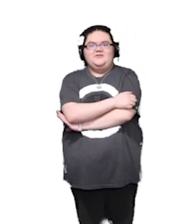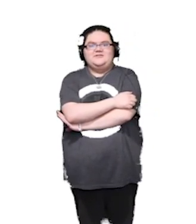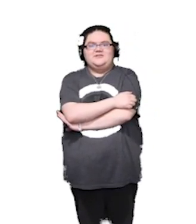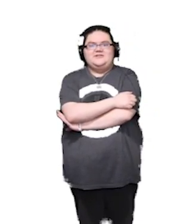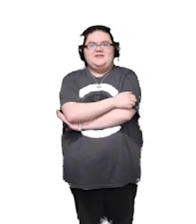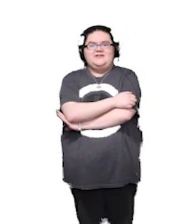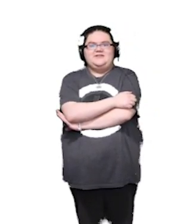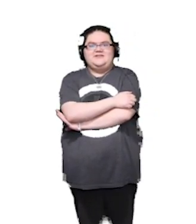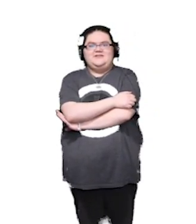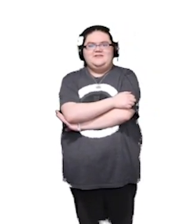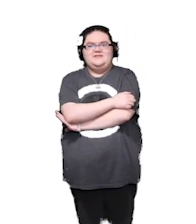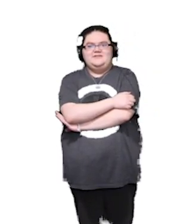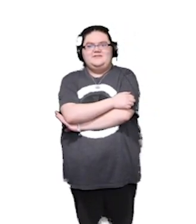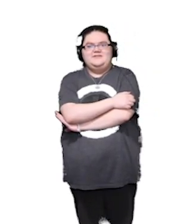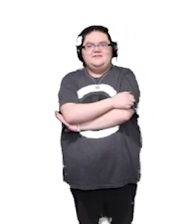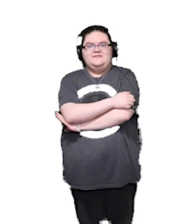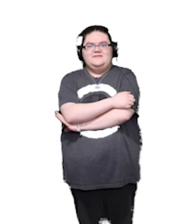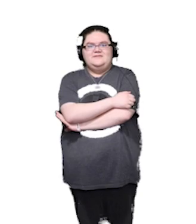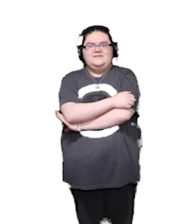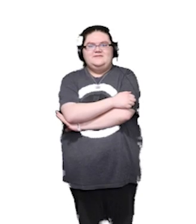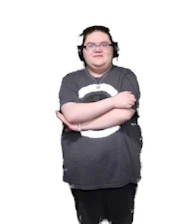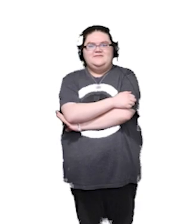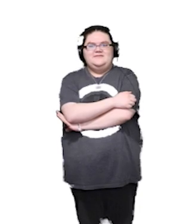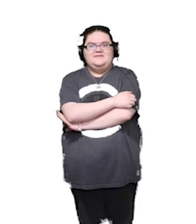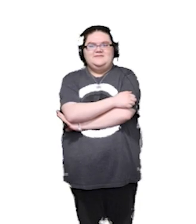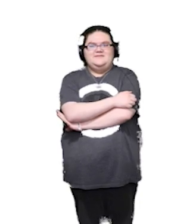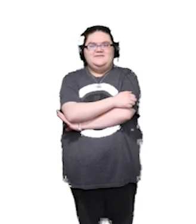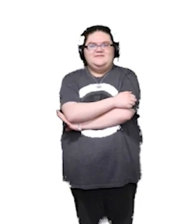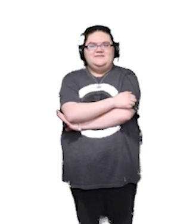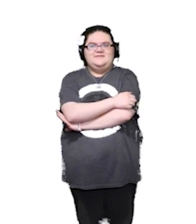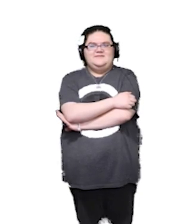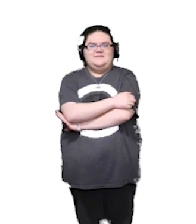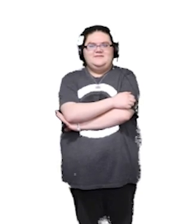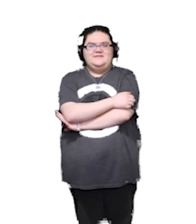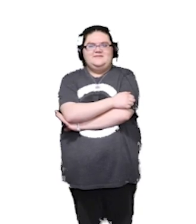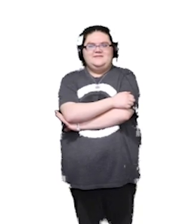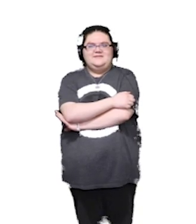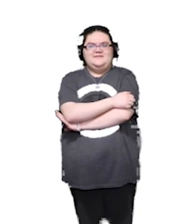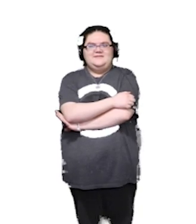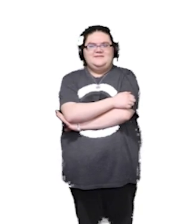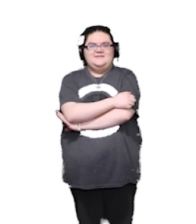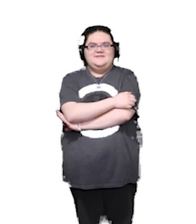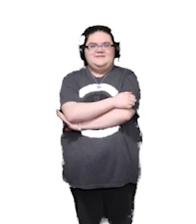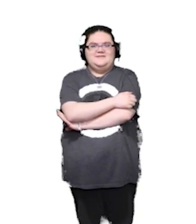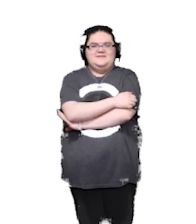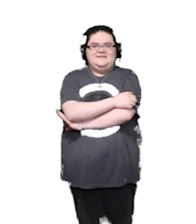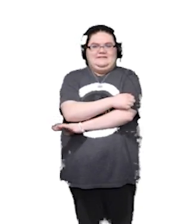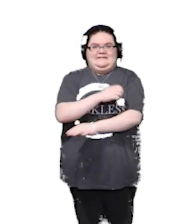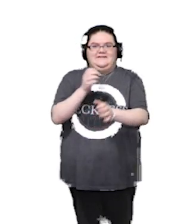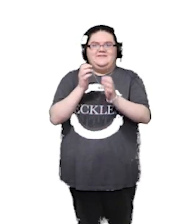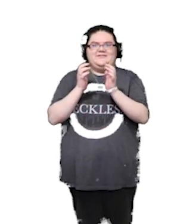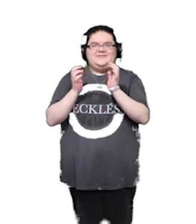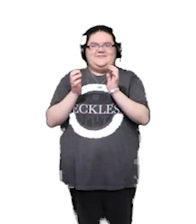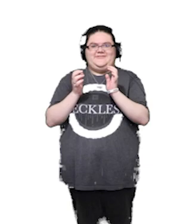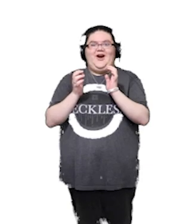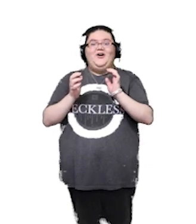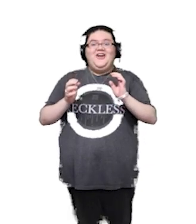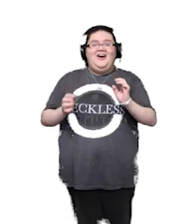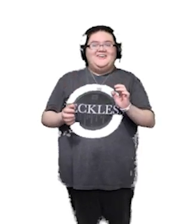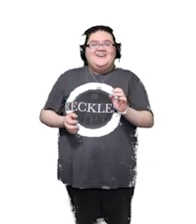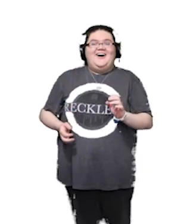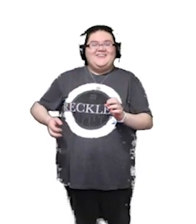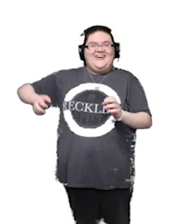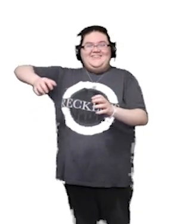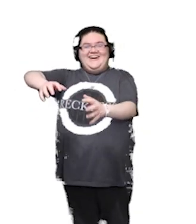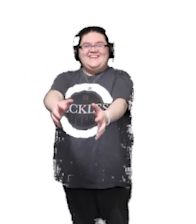she gonna. She. Fall, man. Yeah, come on, come on, do it. Yeah, come on, shake your legs, shake your legs.